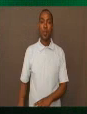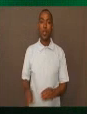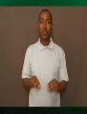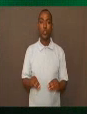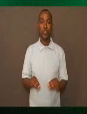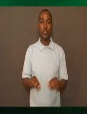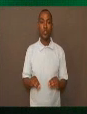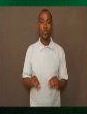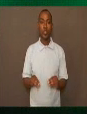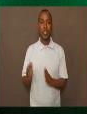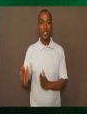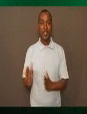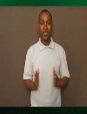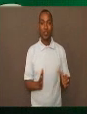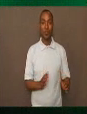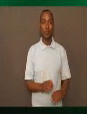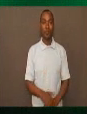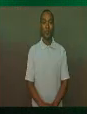Students, let's get ready.